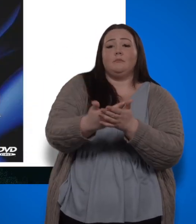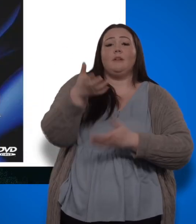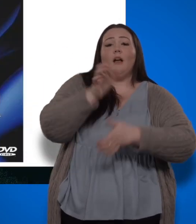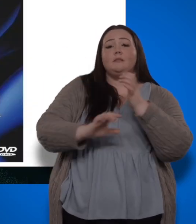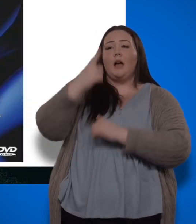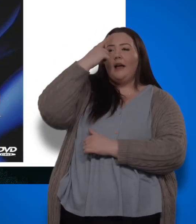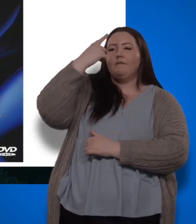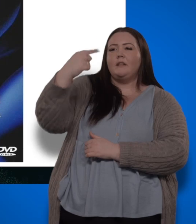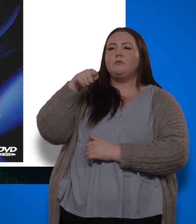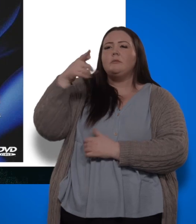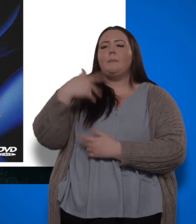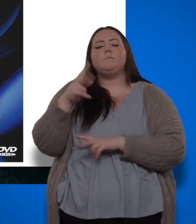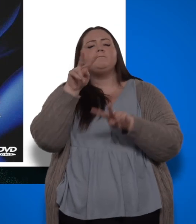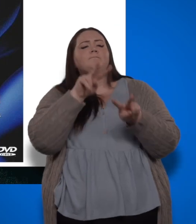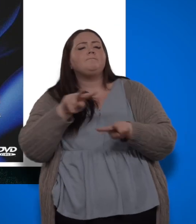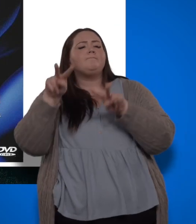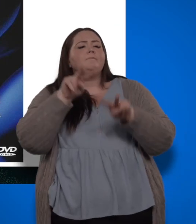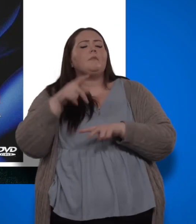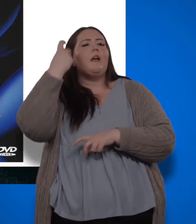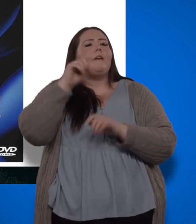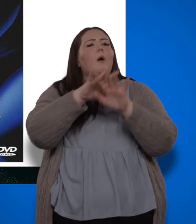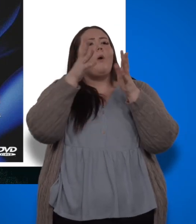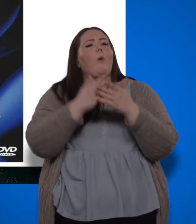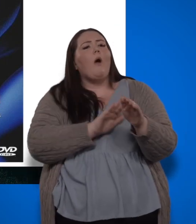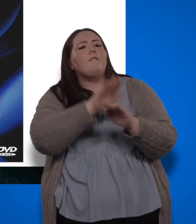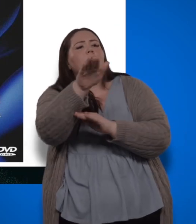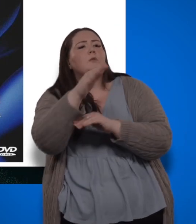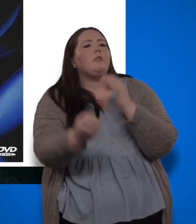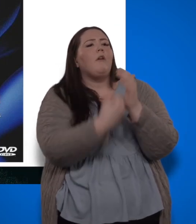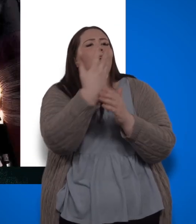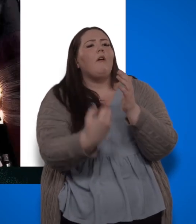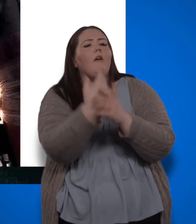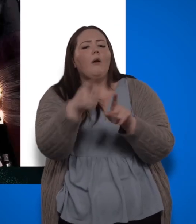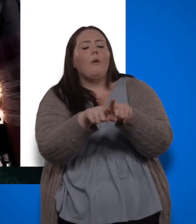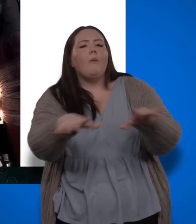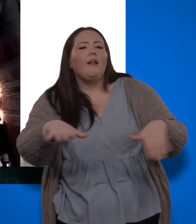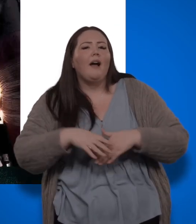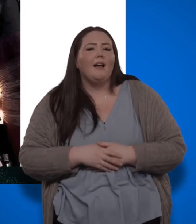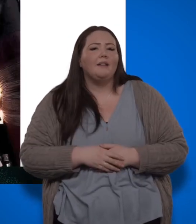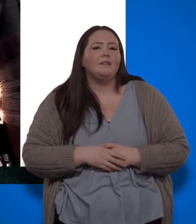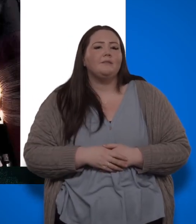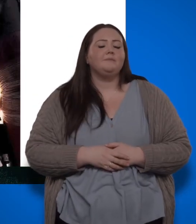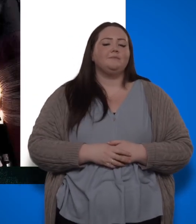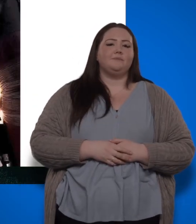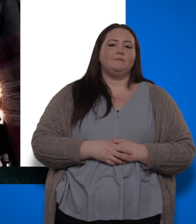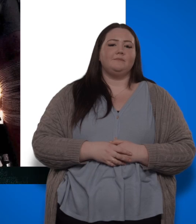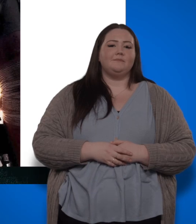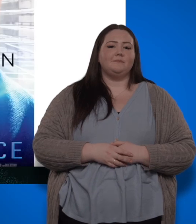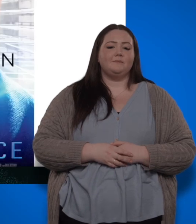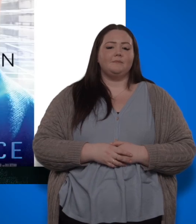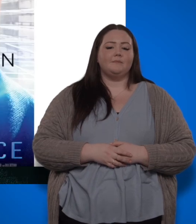and speculated about the possibilities of human technological enhancement of